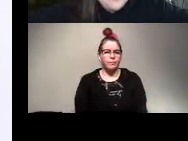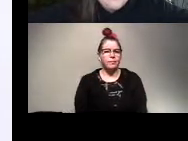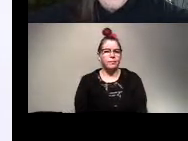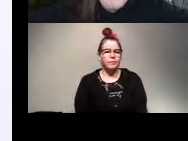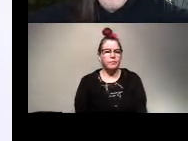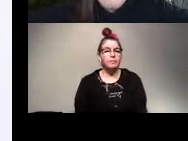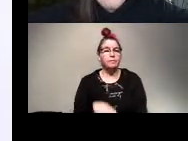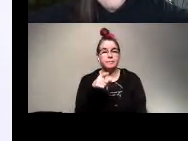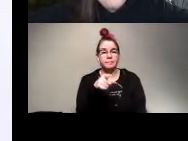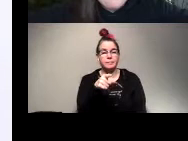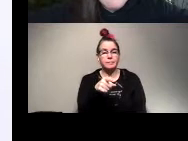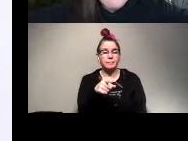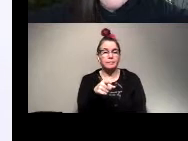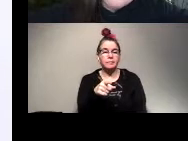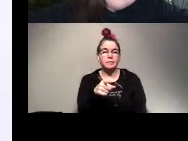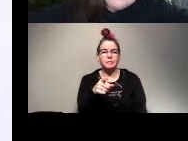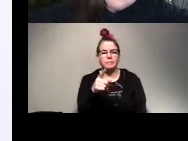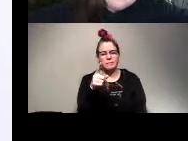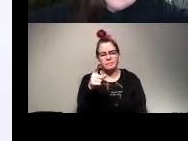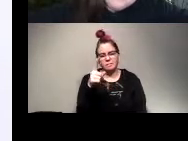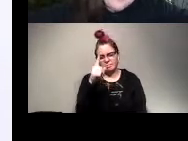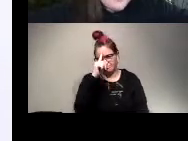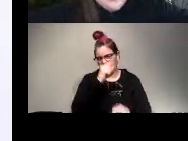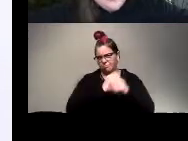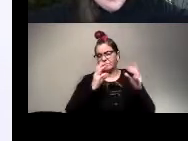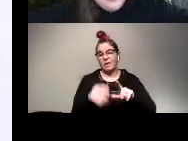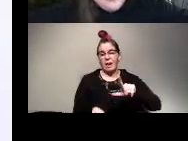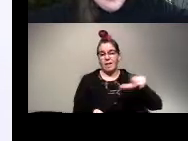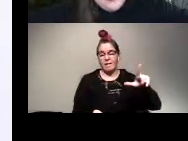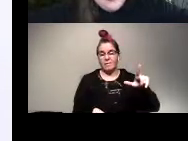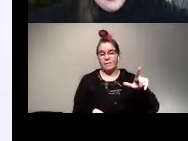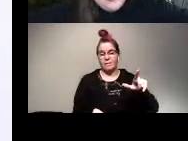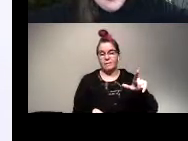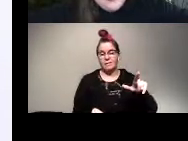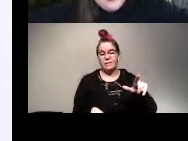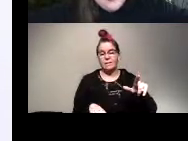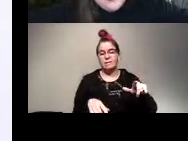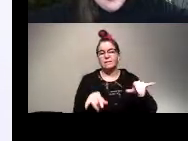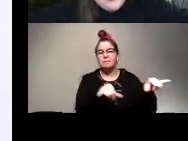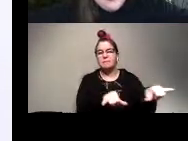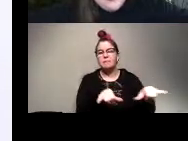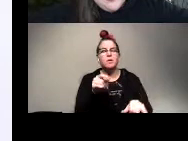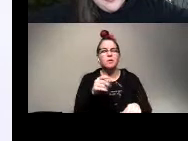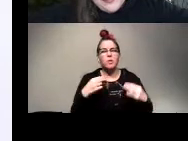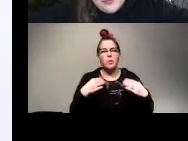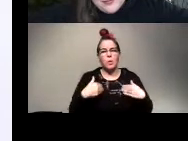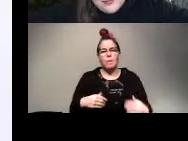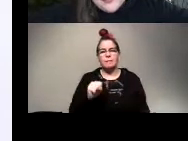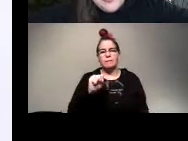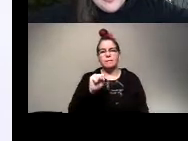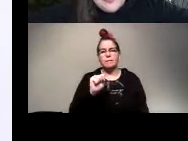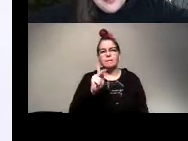So this gives you a sense. That thing on the left is to scale a human skin cell versus E.